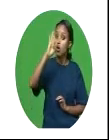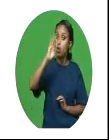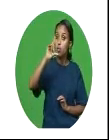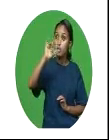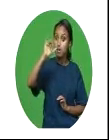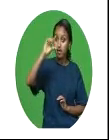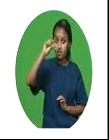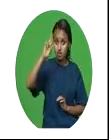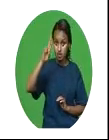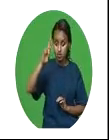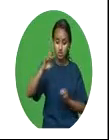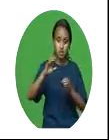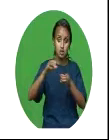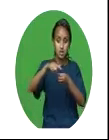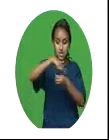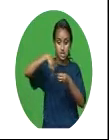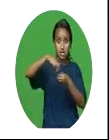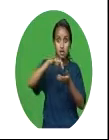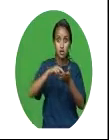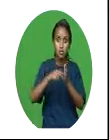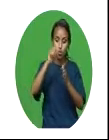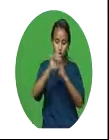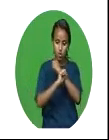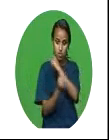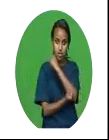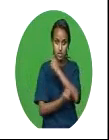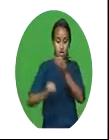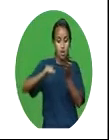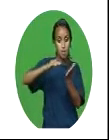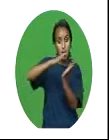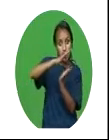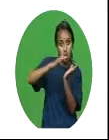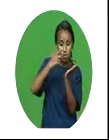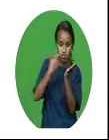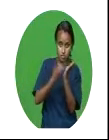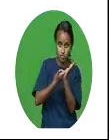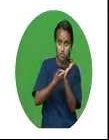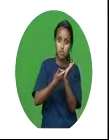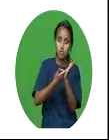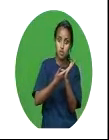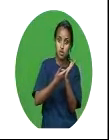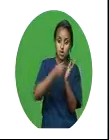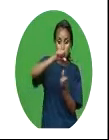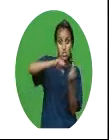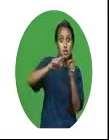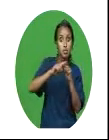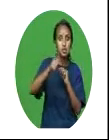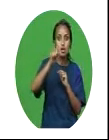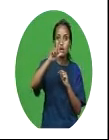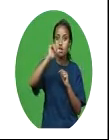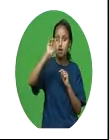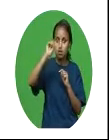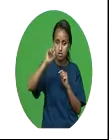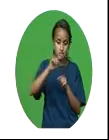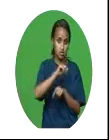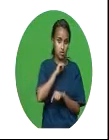cylinder is one with bases parallel to each other, but not aligned to each other. As a result, the lateral surface